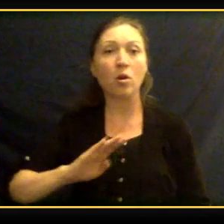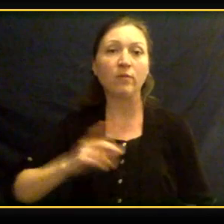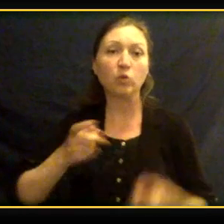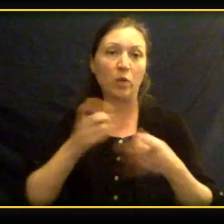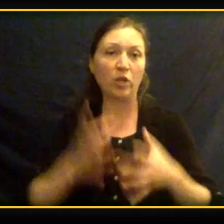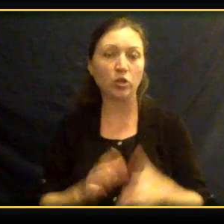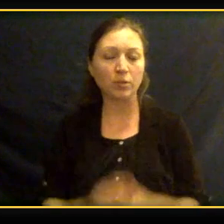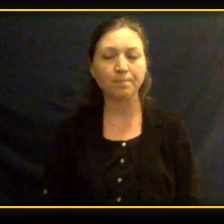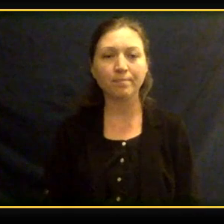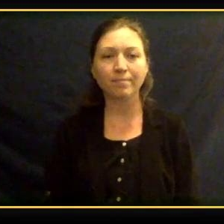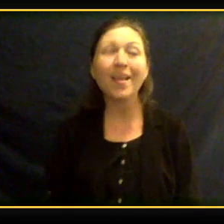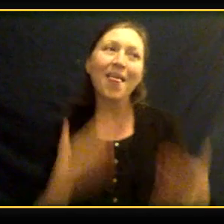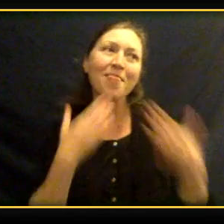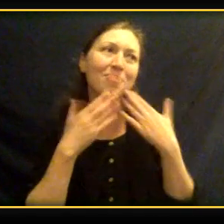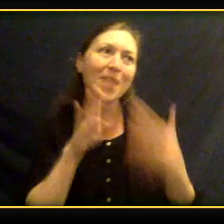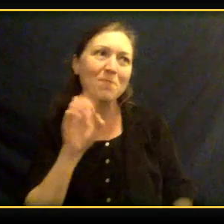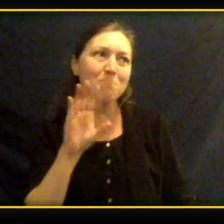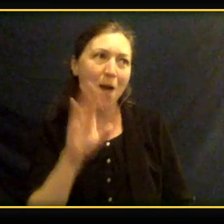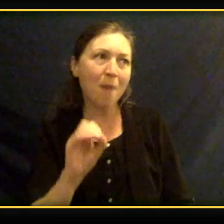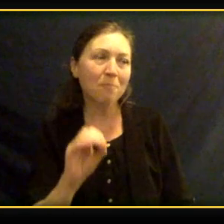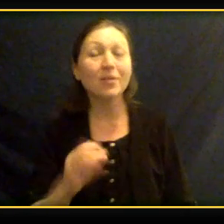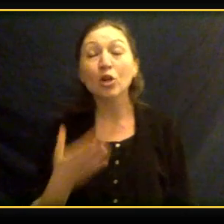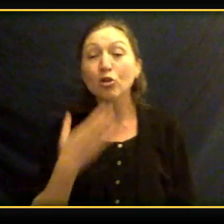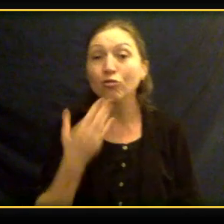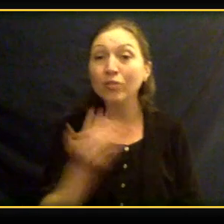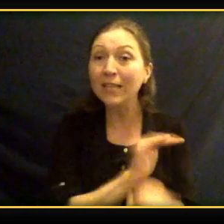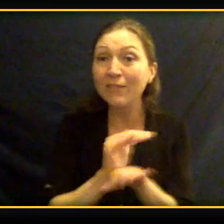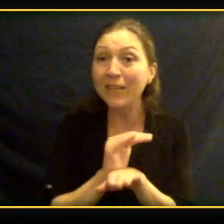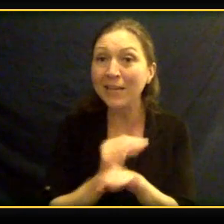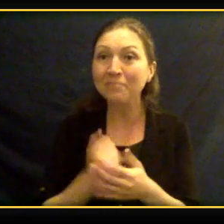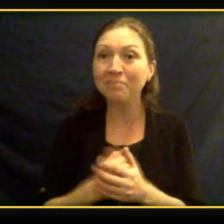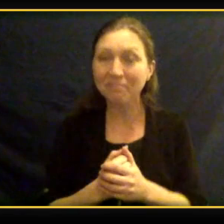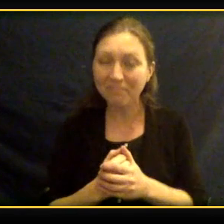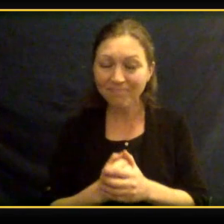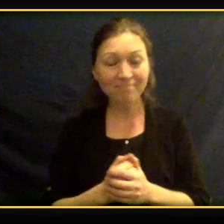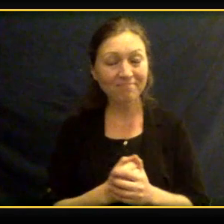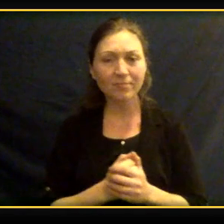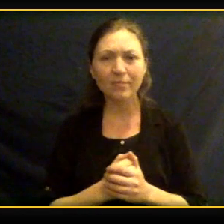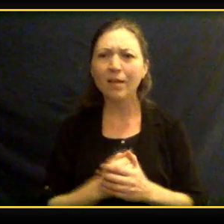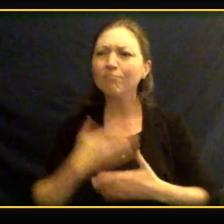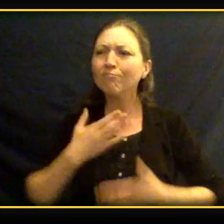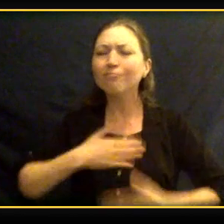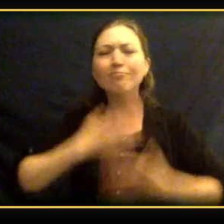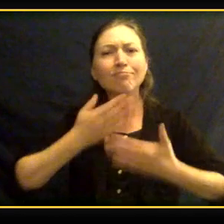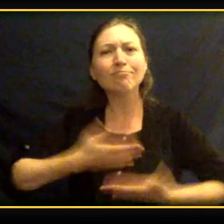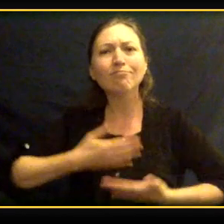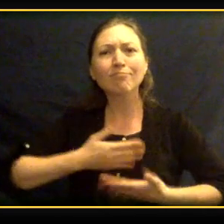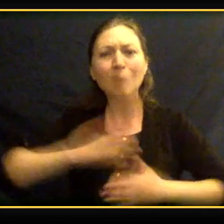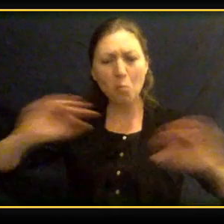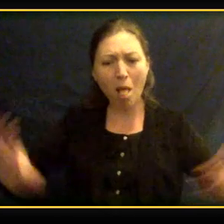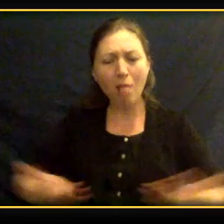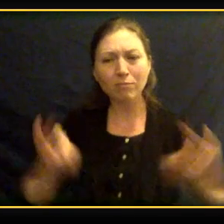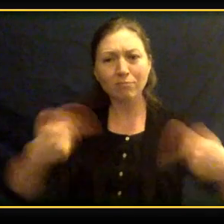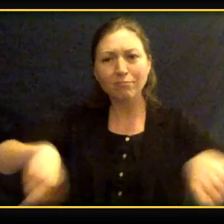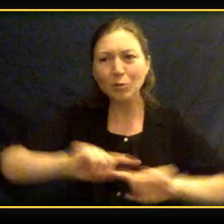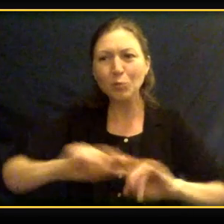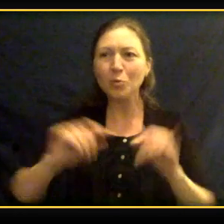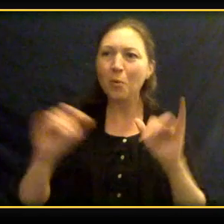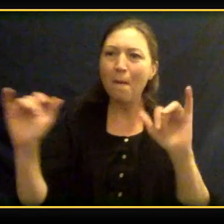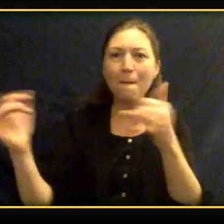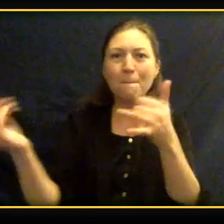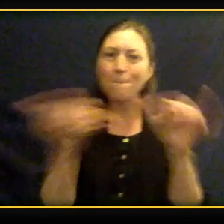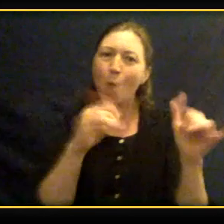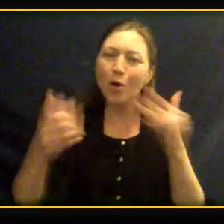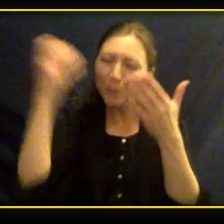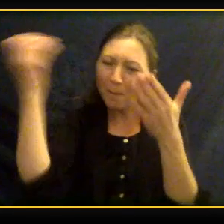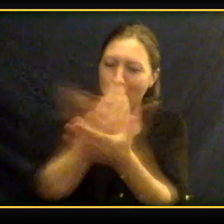Thanks, Bob. Good evening, ladies and gentlemen. It's a pleasure to welcome you to Party to the Max. It's about time. My name